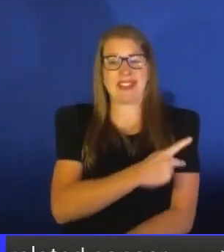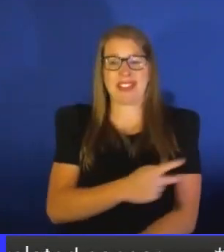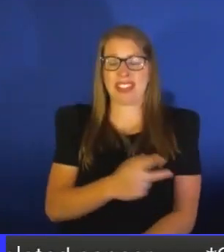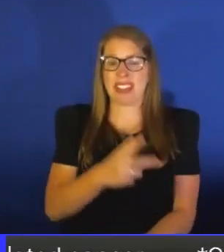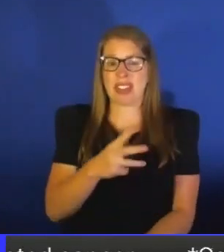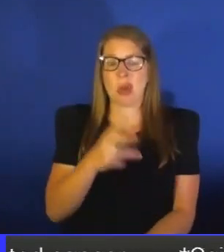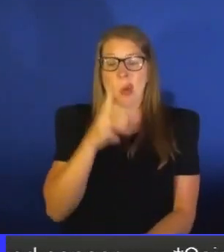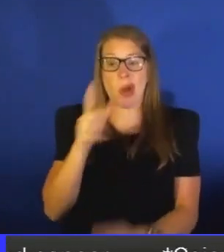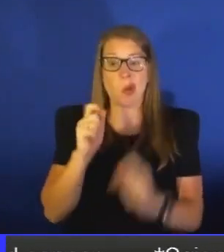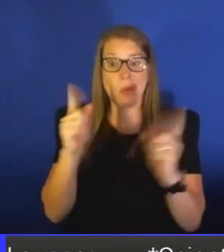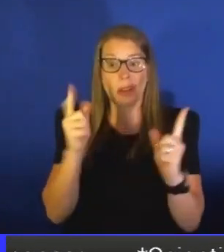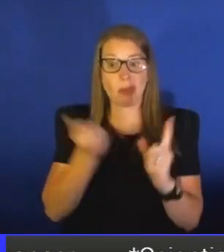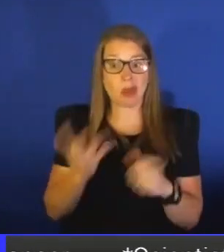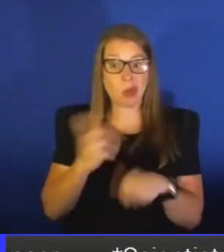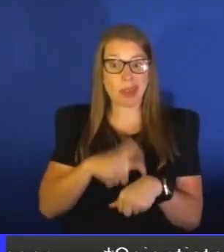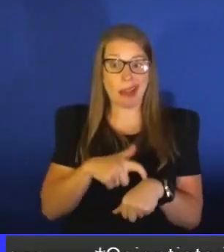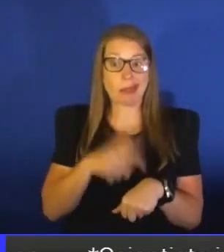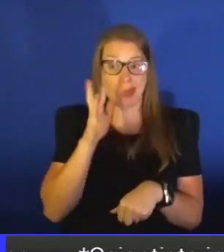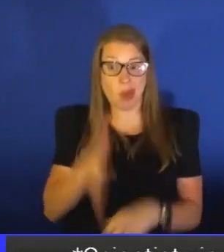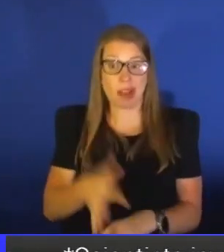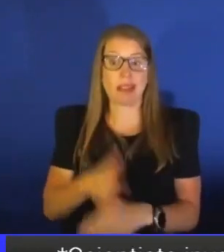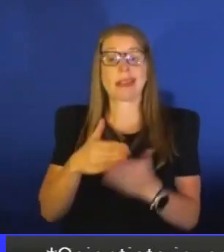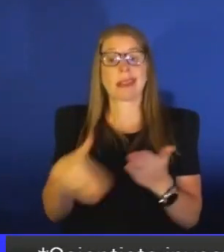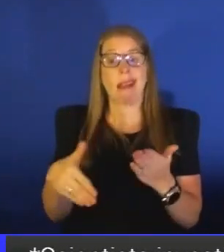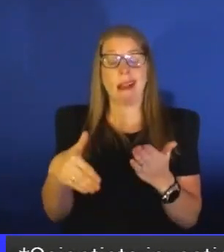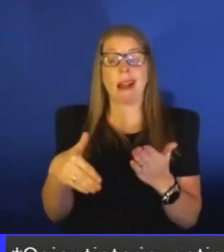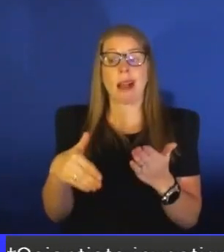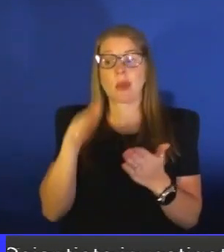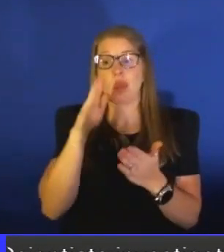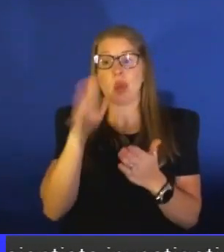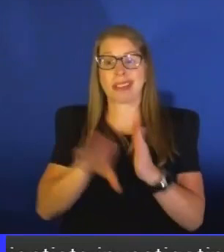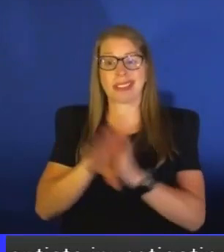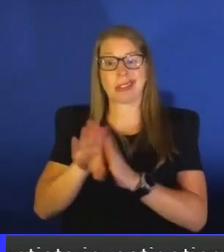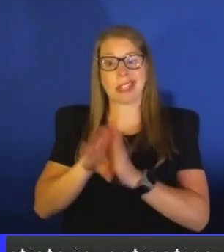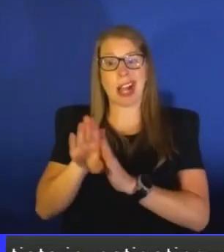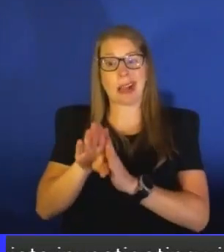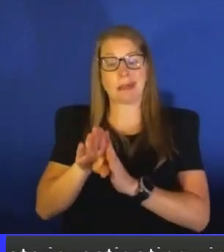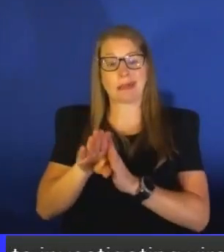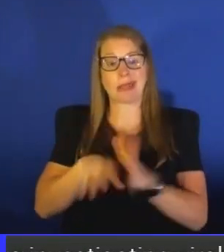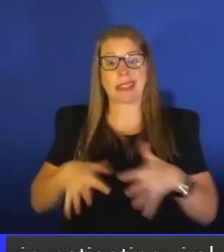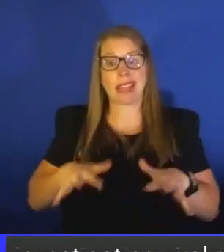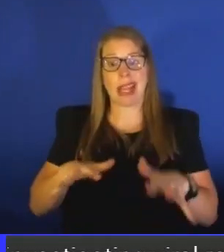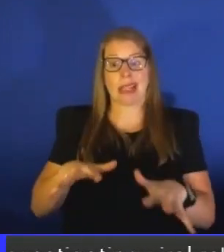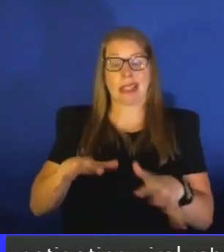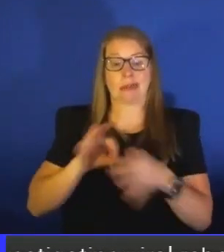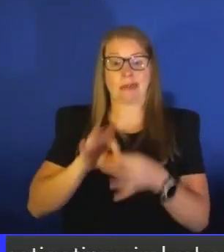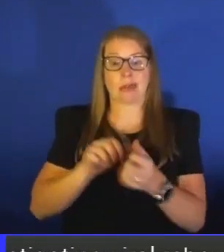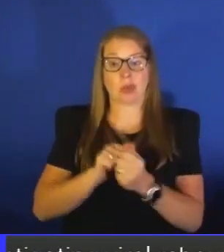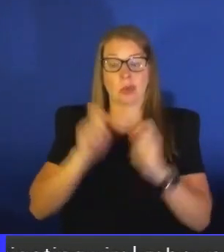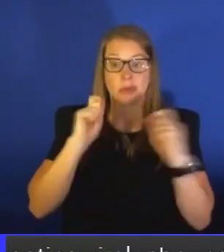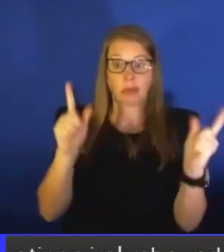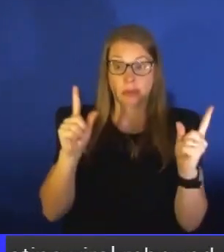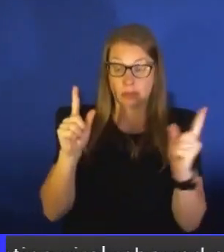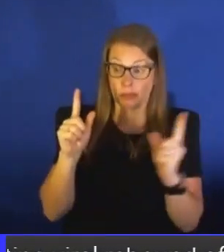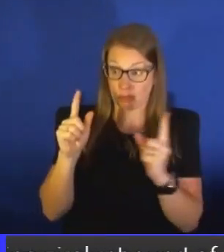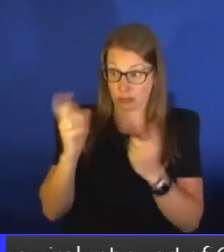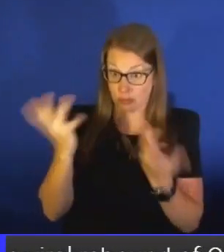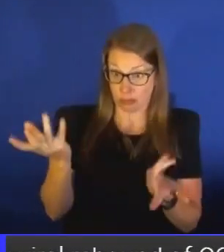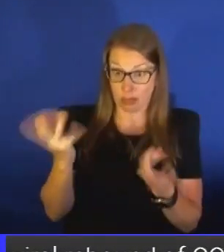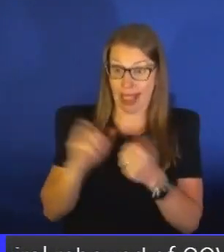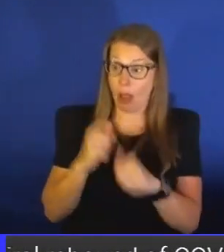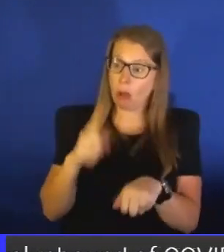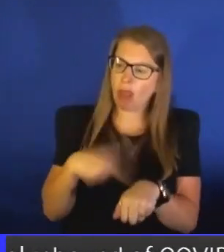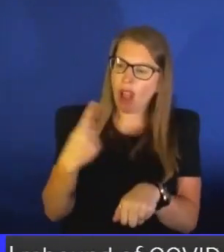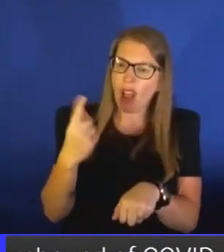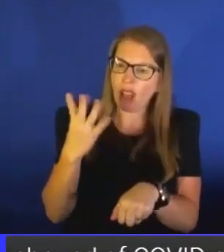up a few times, and some, they almost develop anxiety about waking up, and I'll say, well, did you fall? Yeah, I fell back asleep. Well, how long did it take? Well, I don't know,